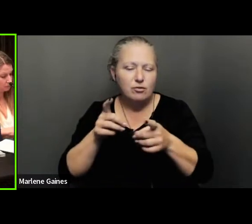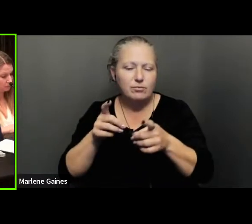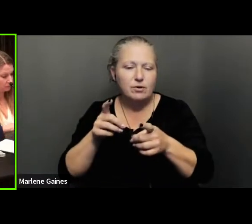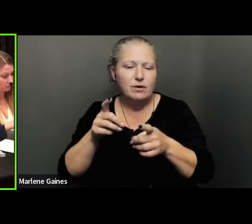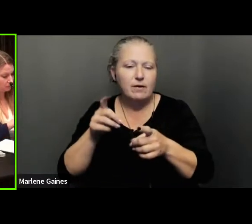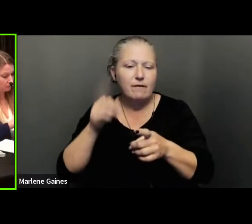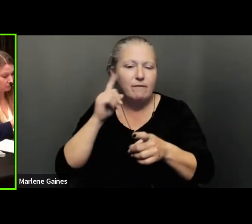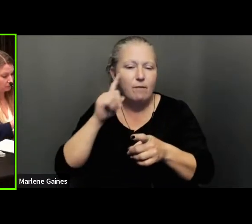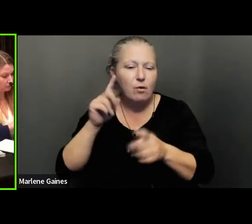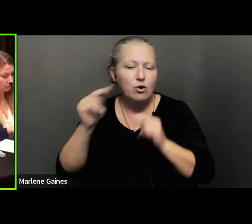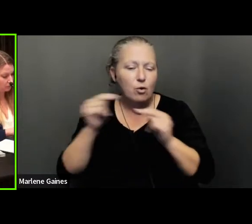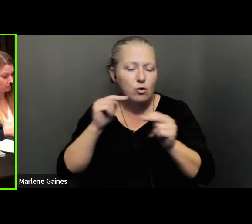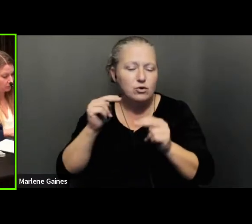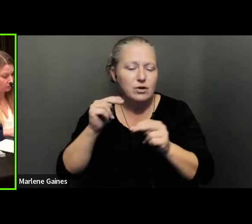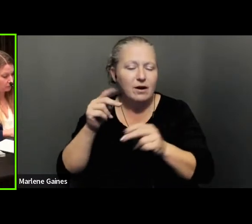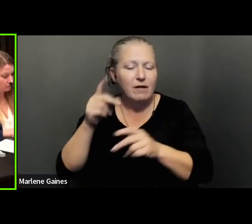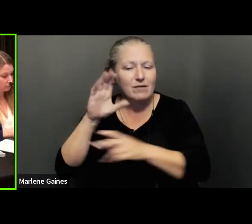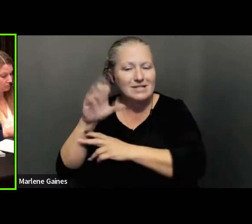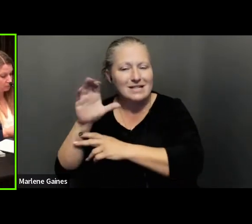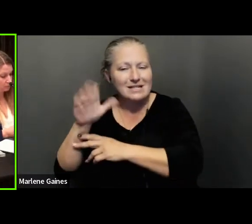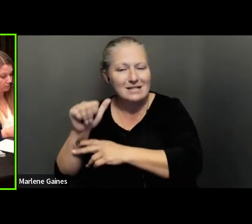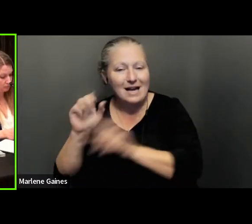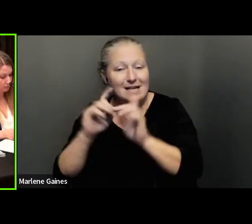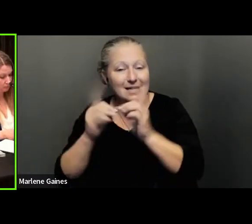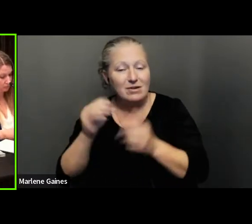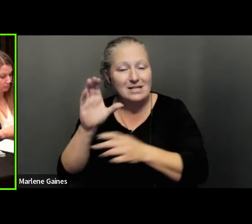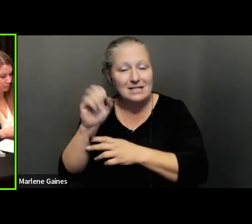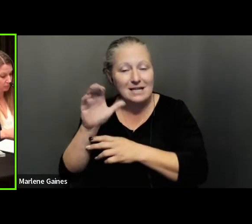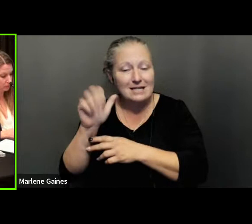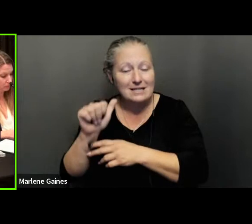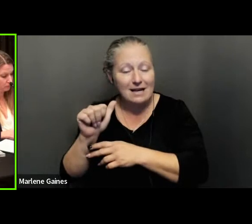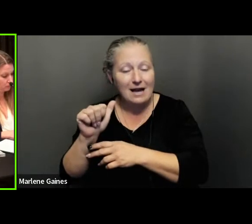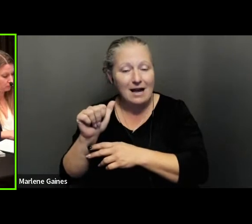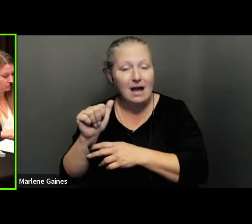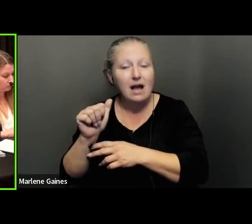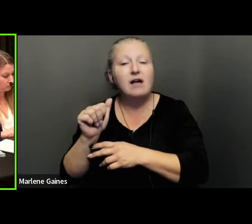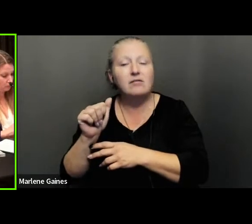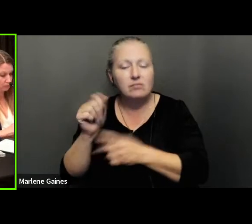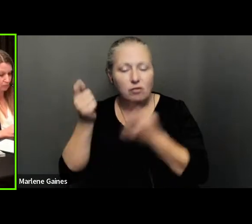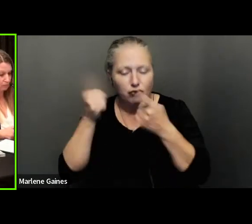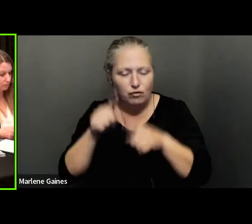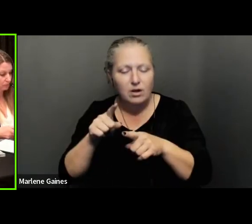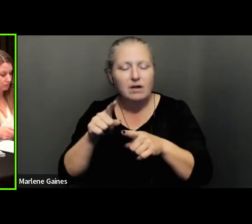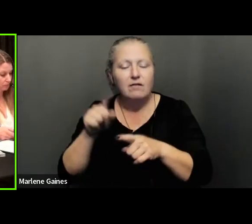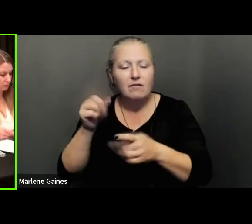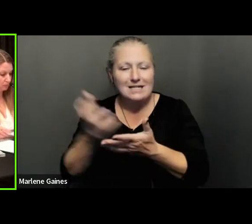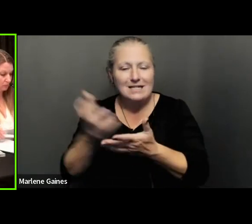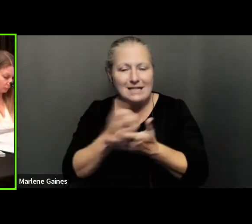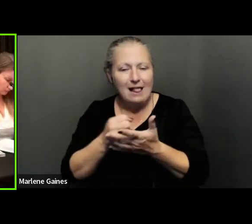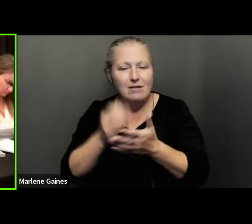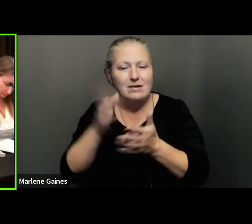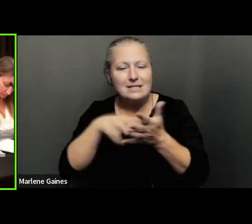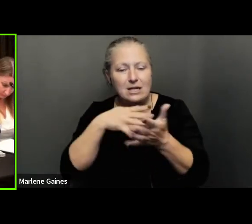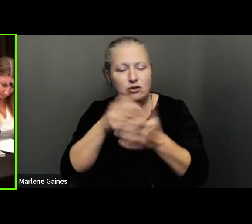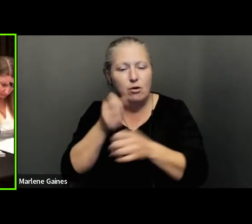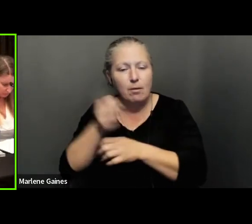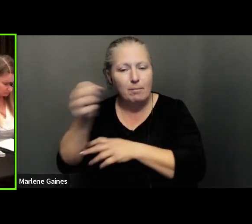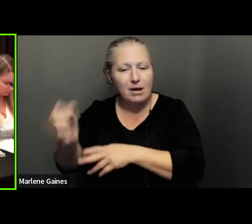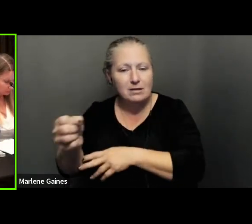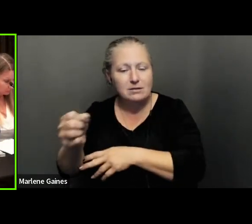negotiation placement with CSEA. The district and CSEA have reached agreement for a salary schedule placement at